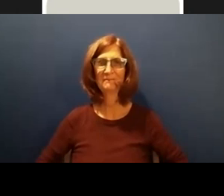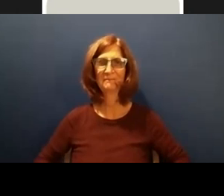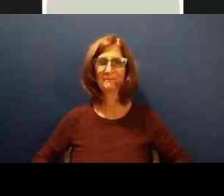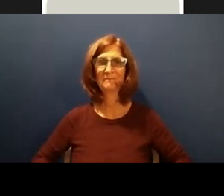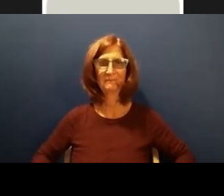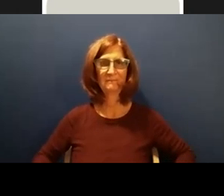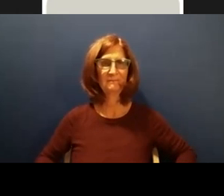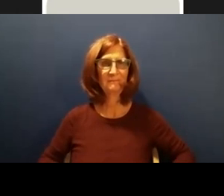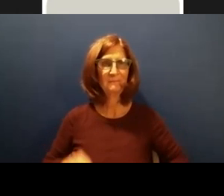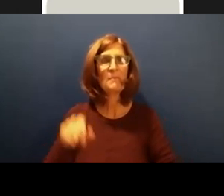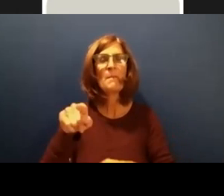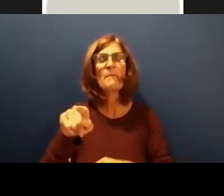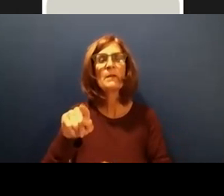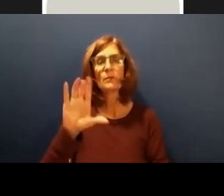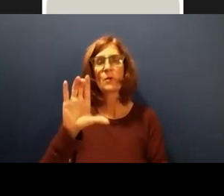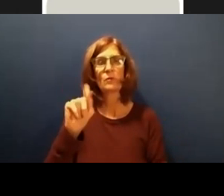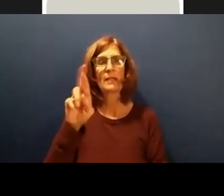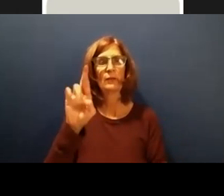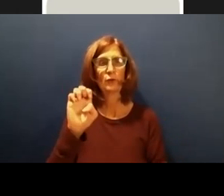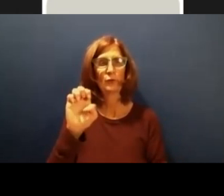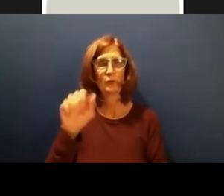beginning with Center Avenue, I think. Yep.